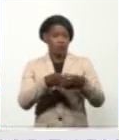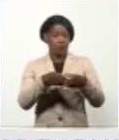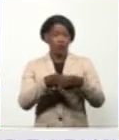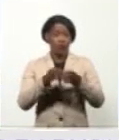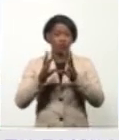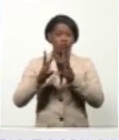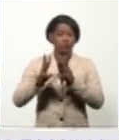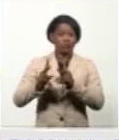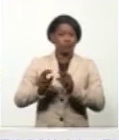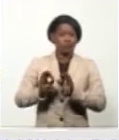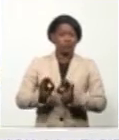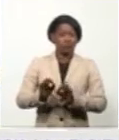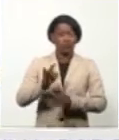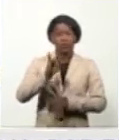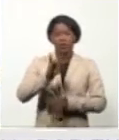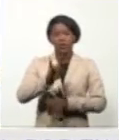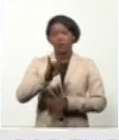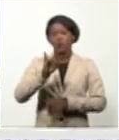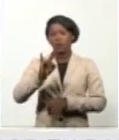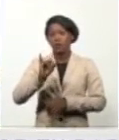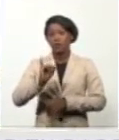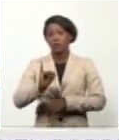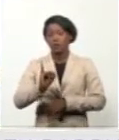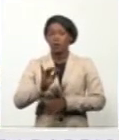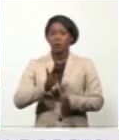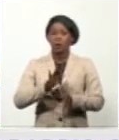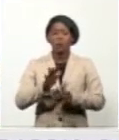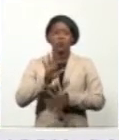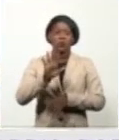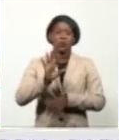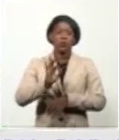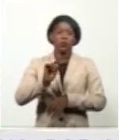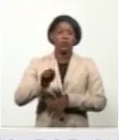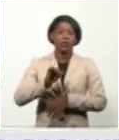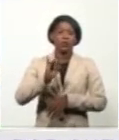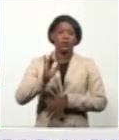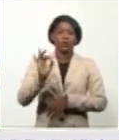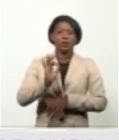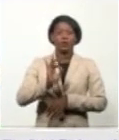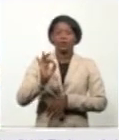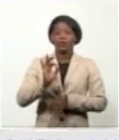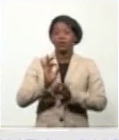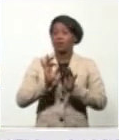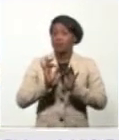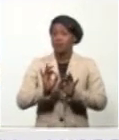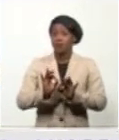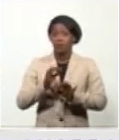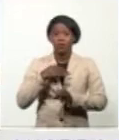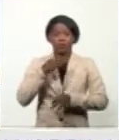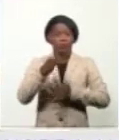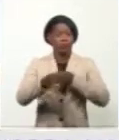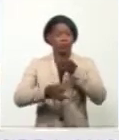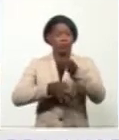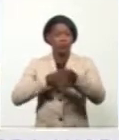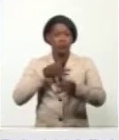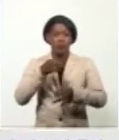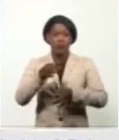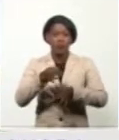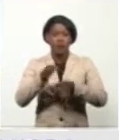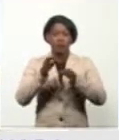49.3%. Of yesterday's cases, 5 were male, and